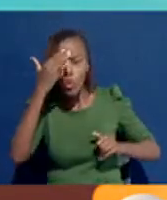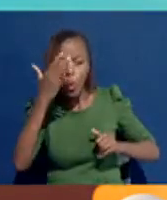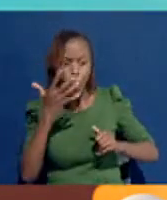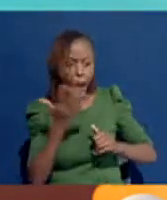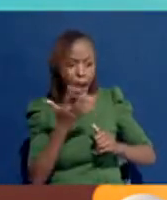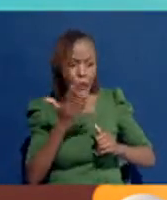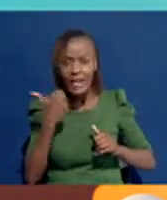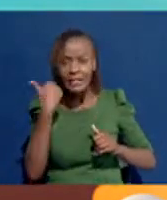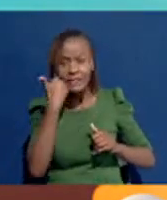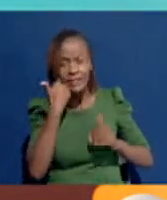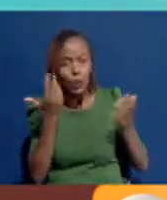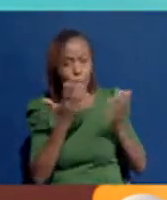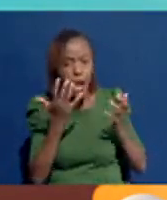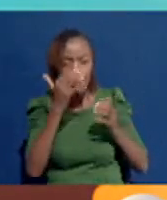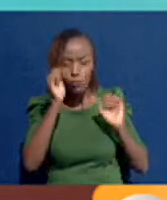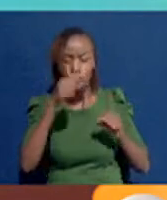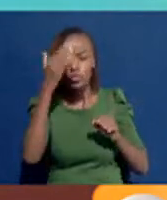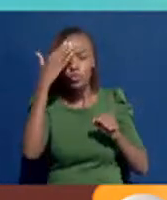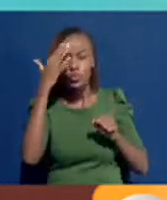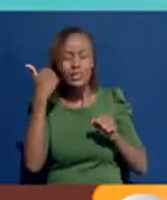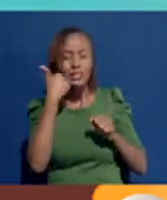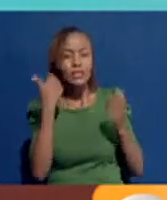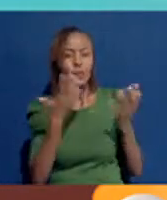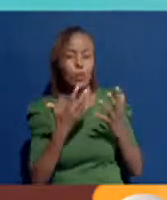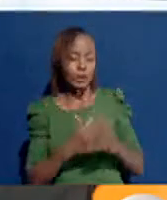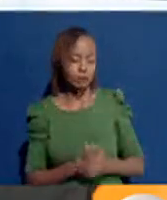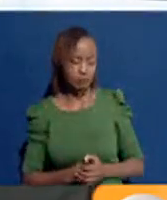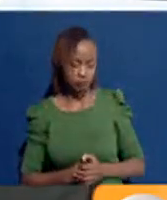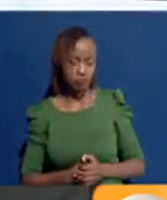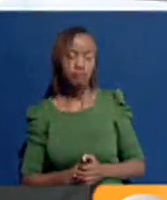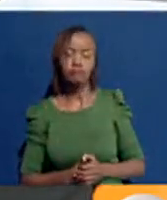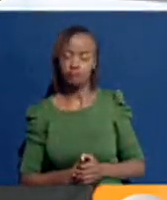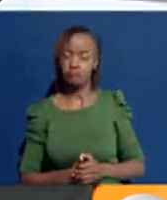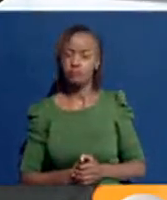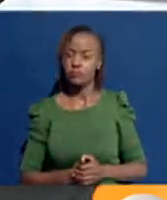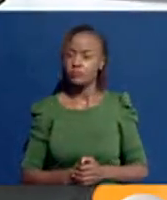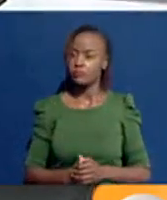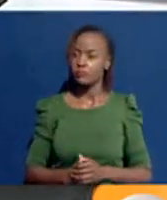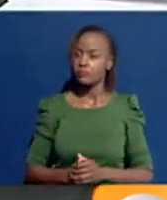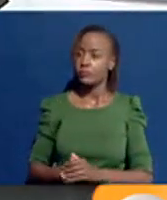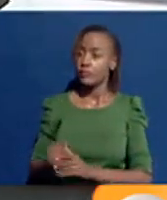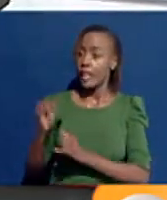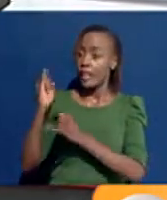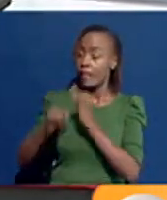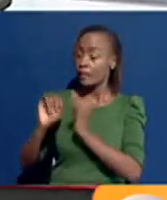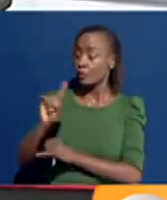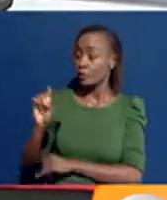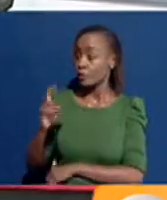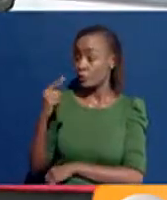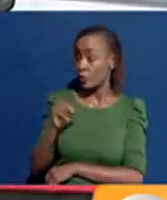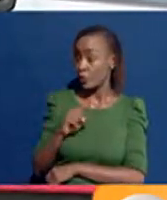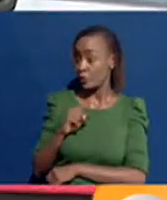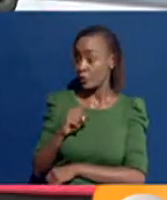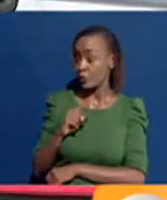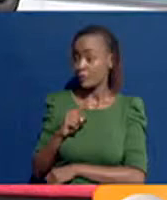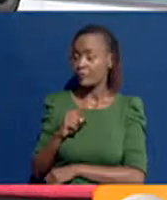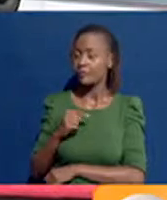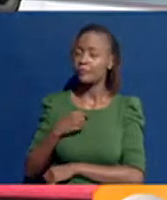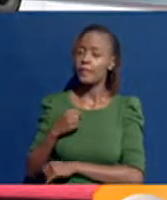can use that sophisticated method of unblocking that. Okay. Yeah. I have one last question for you, and I hope I can try